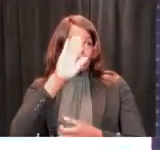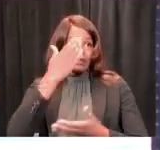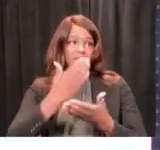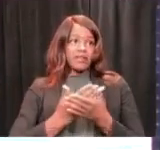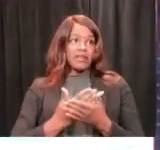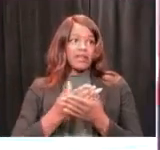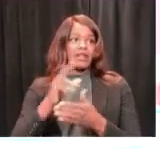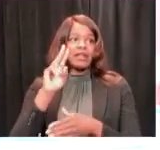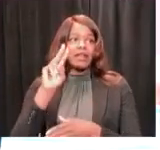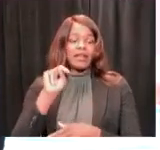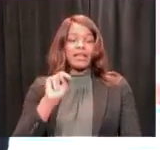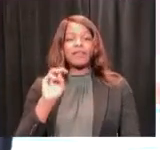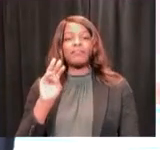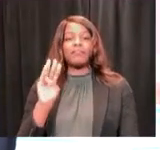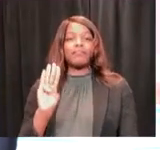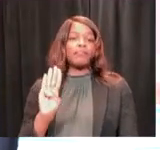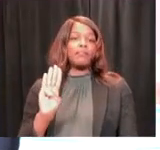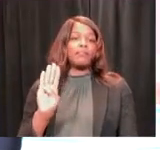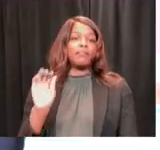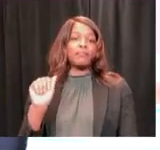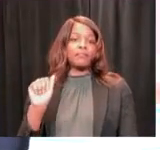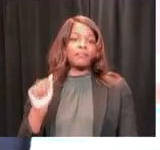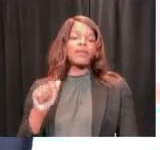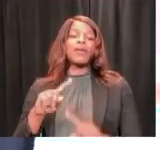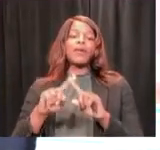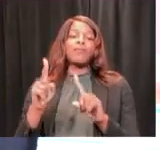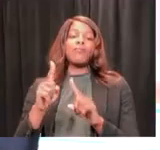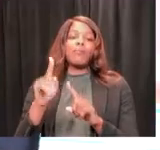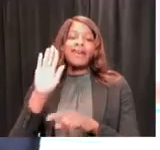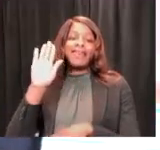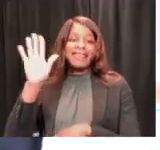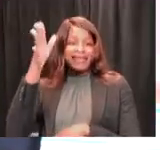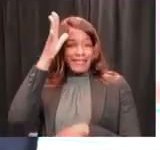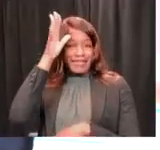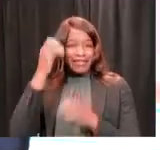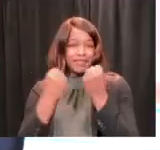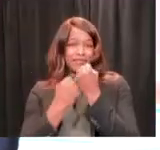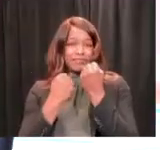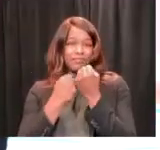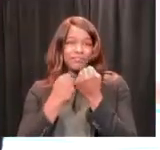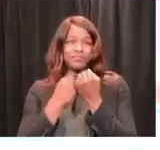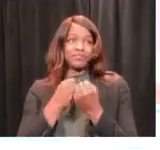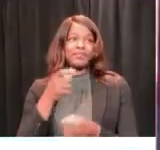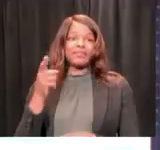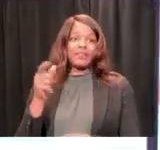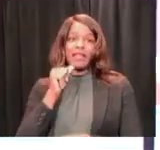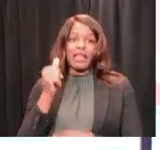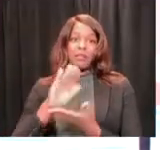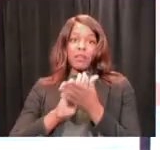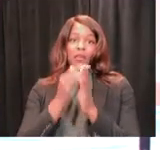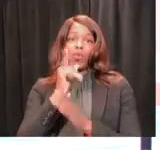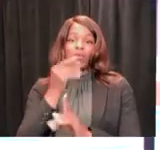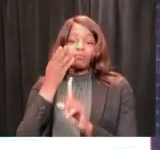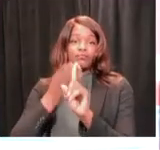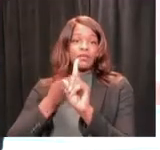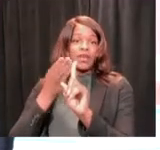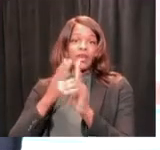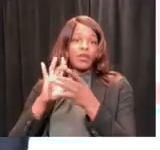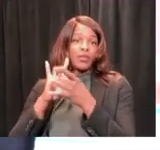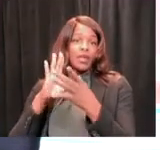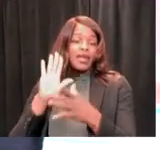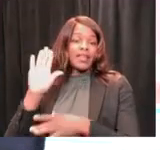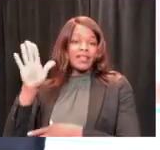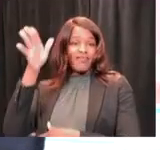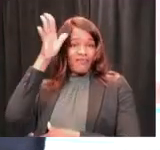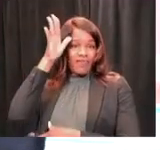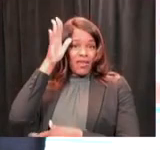his dream, but he's standing on the shoulders of his father. Right? Steph Curry might not be who he was today had it not been for his father's investment